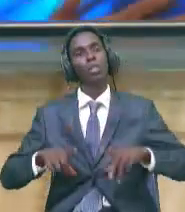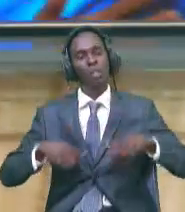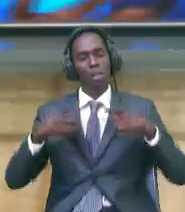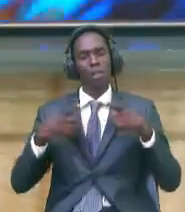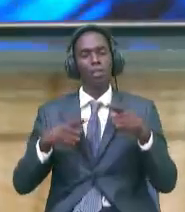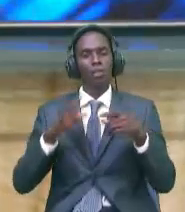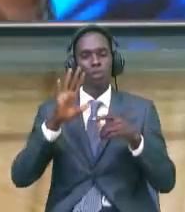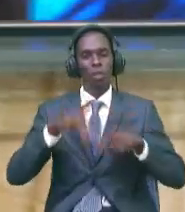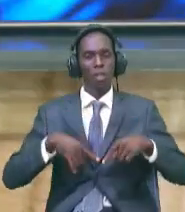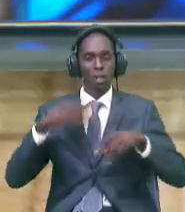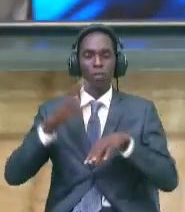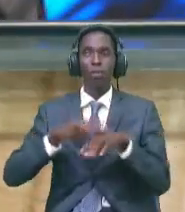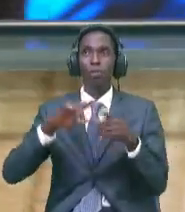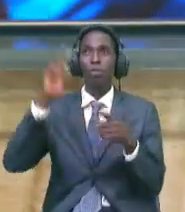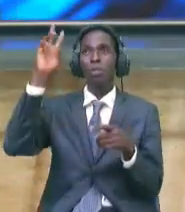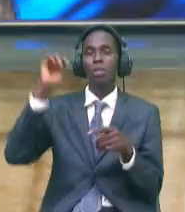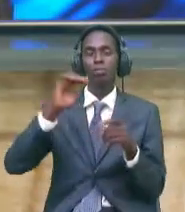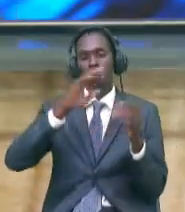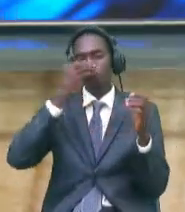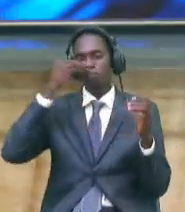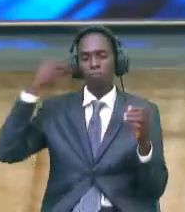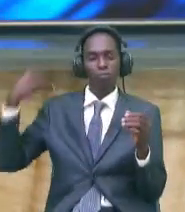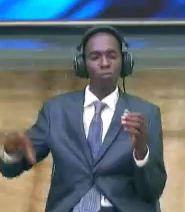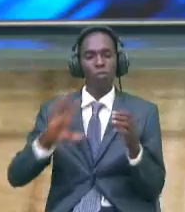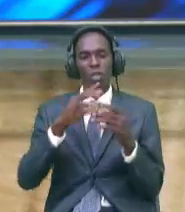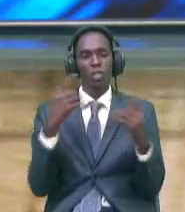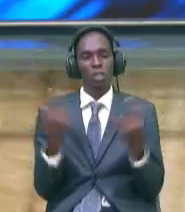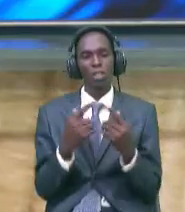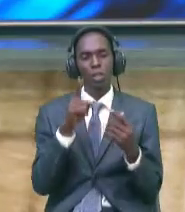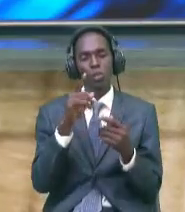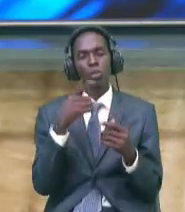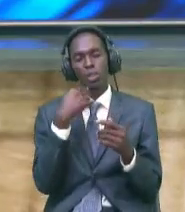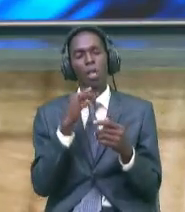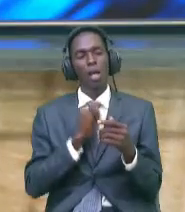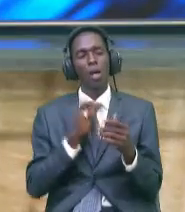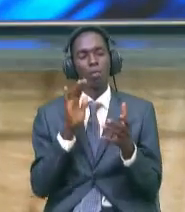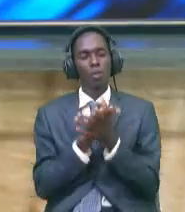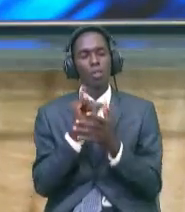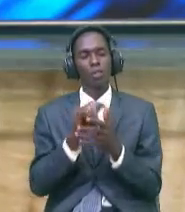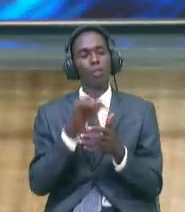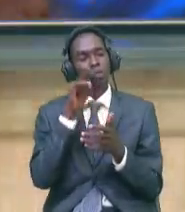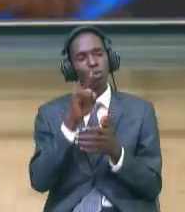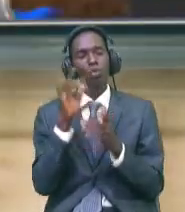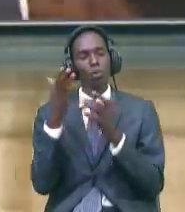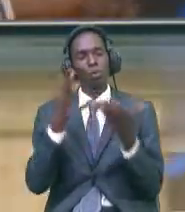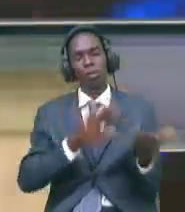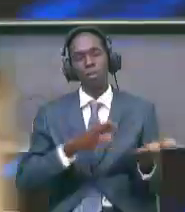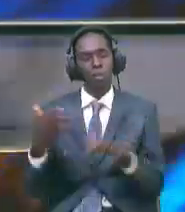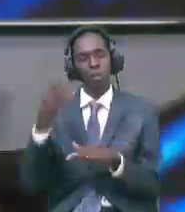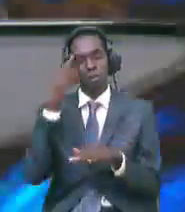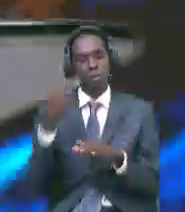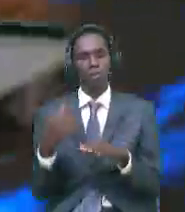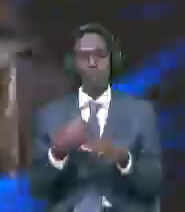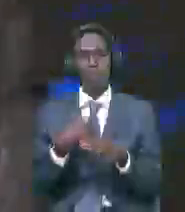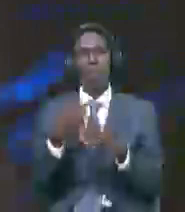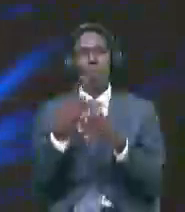abandon your sin, and you say you believe he died for you and he shed his blood for you, what can wash away my